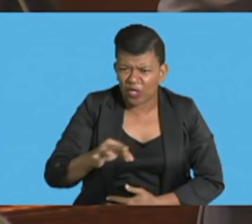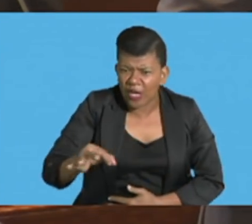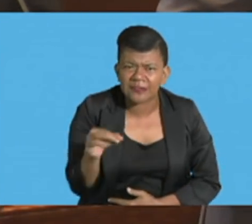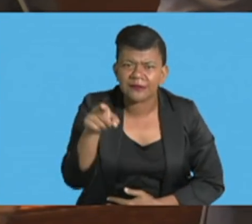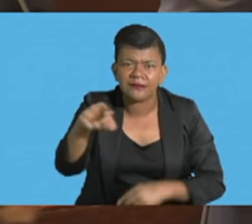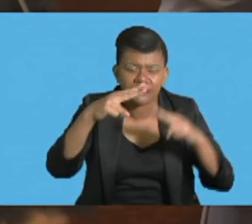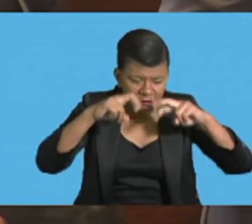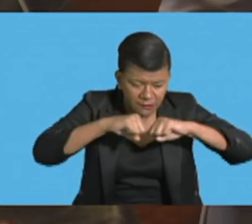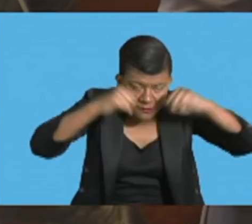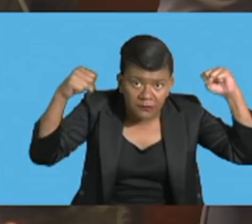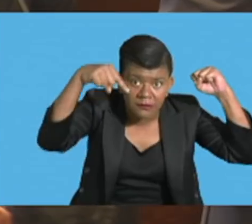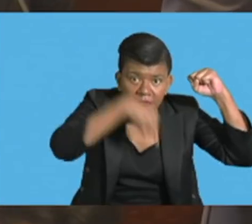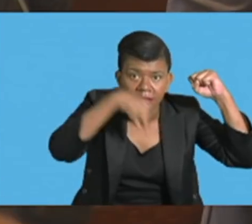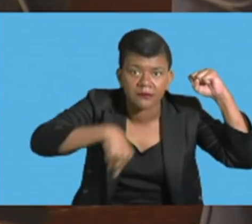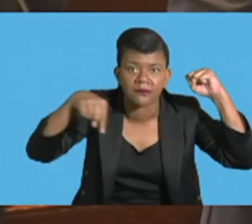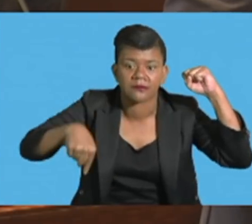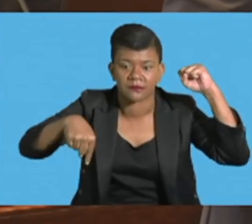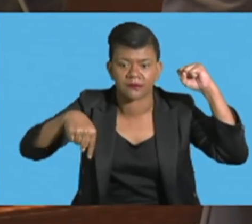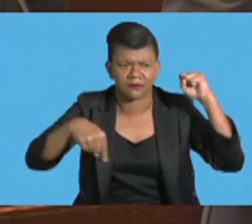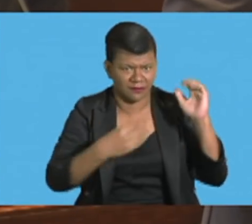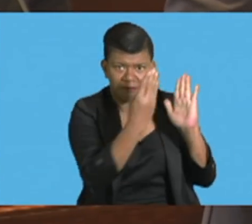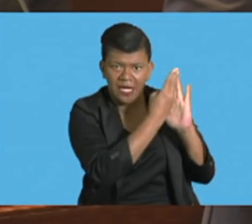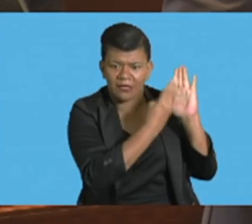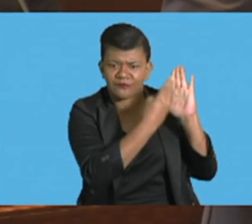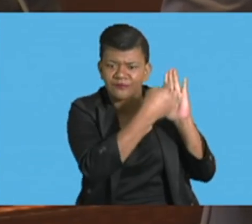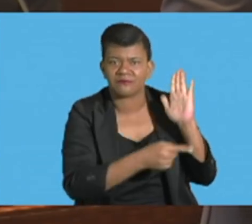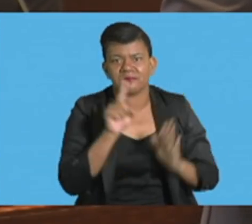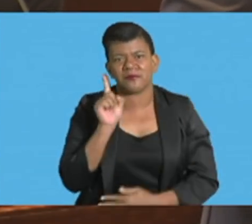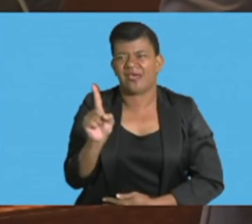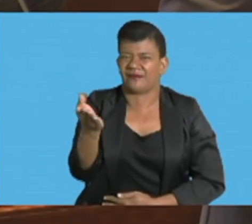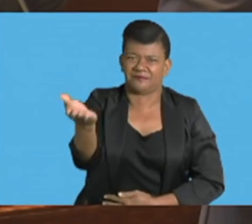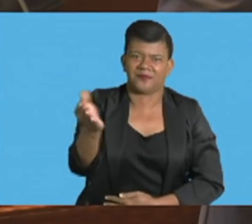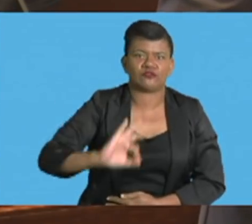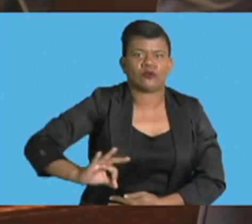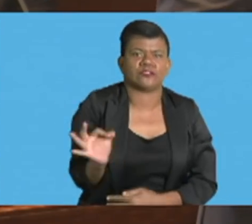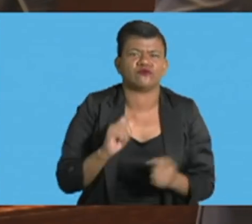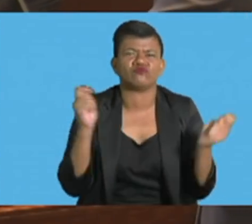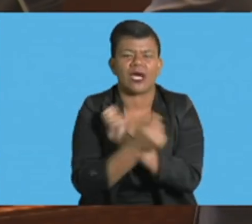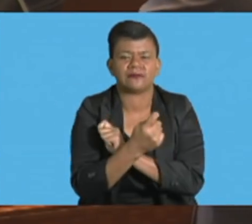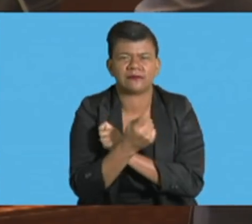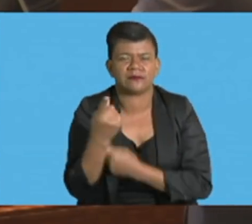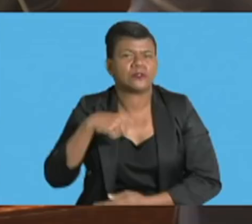was proof that his old reckless habits persist to this day. It has not changed. I thank